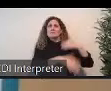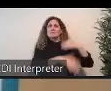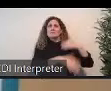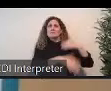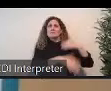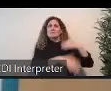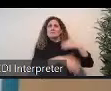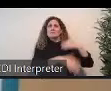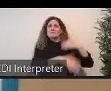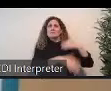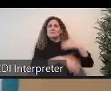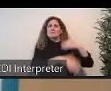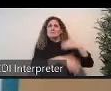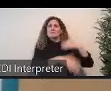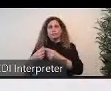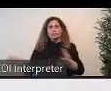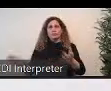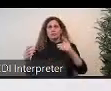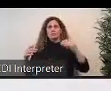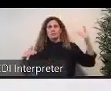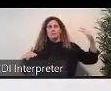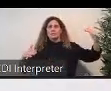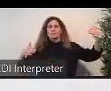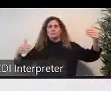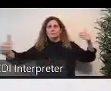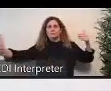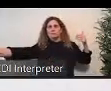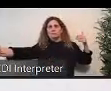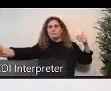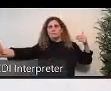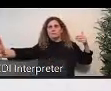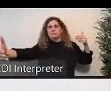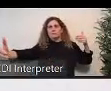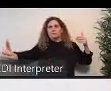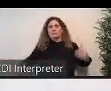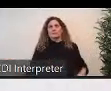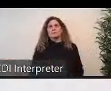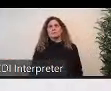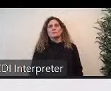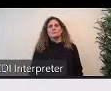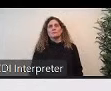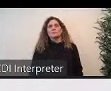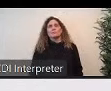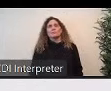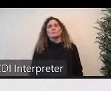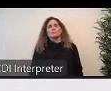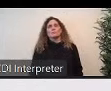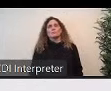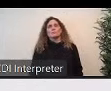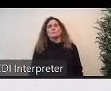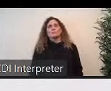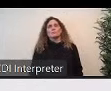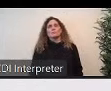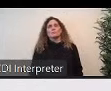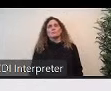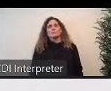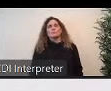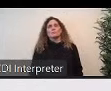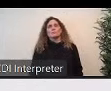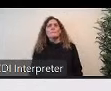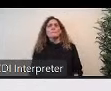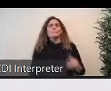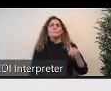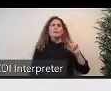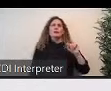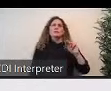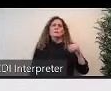Our next question is from Mary Jo Ola at TMJ4 for Director Rausch. Do you happen to know which health department in Milwaukee County will pilot the state